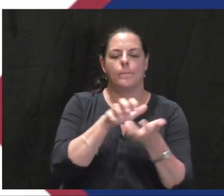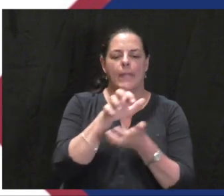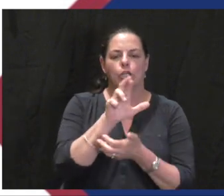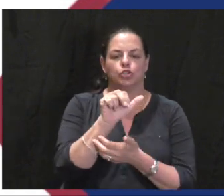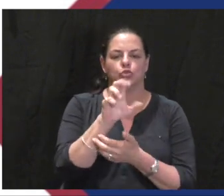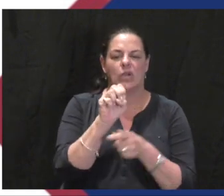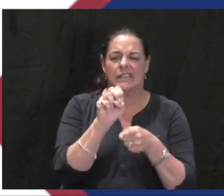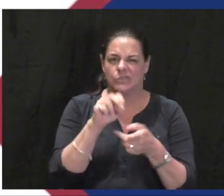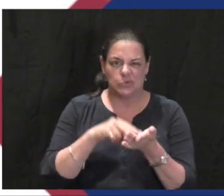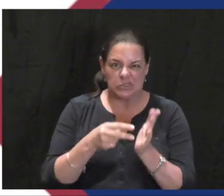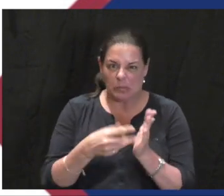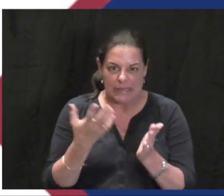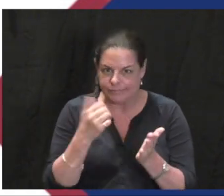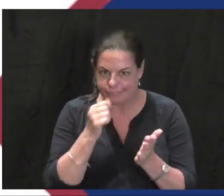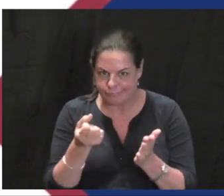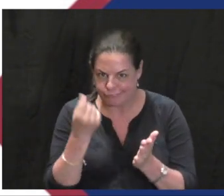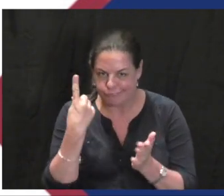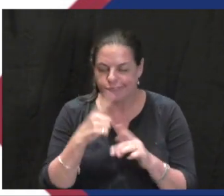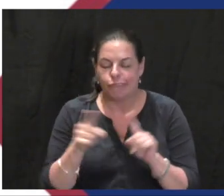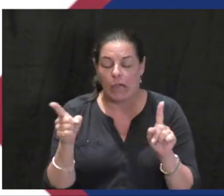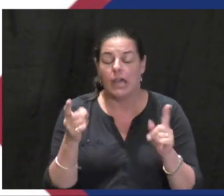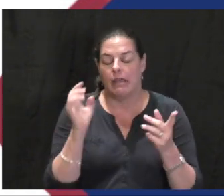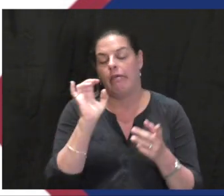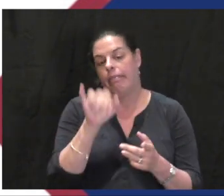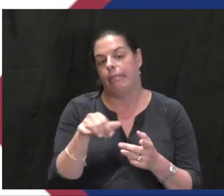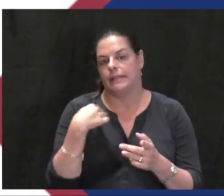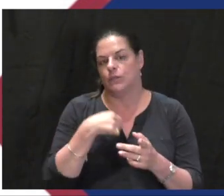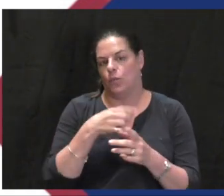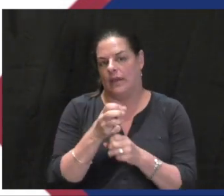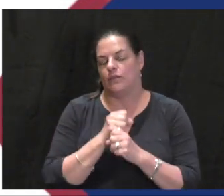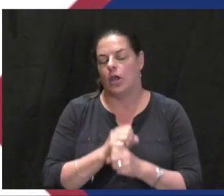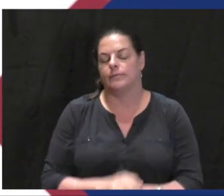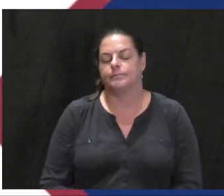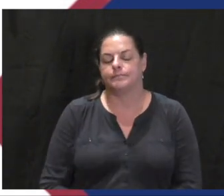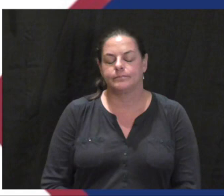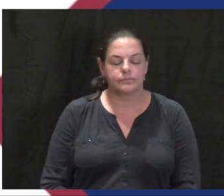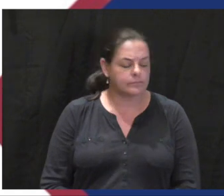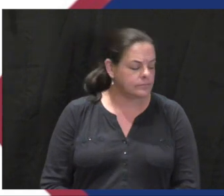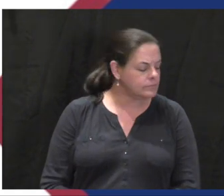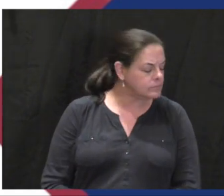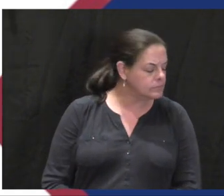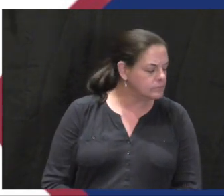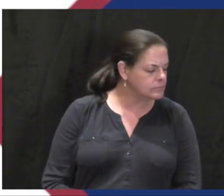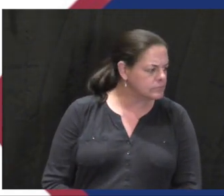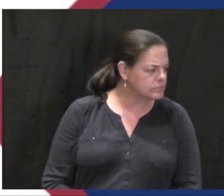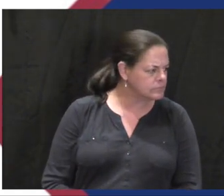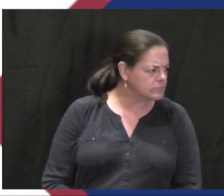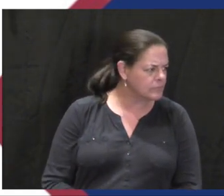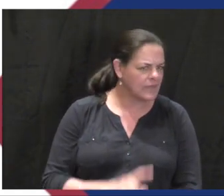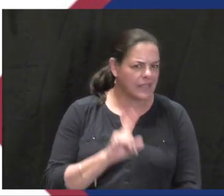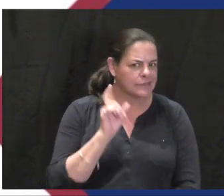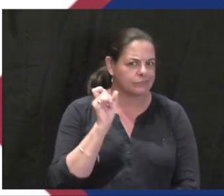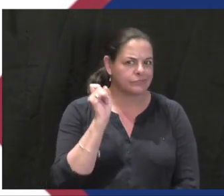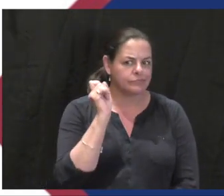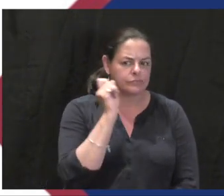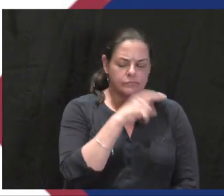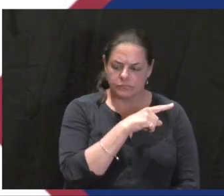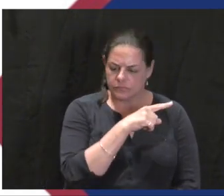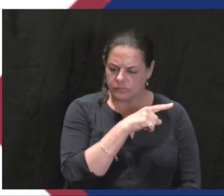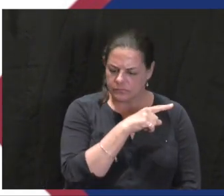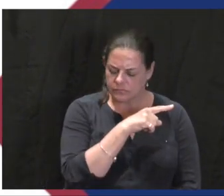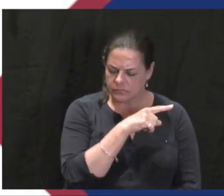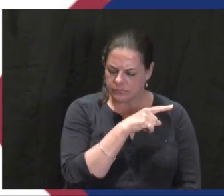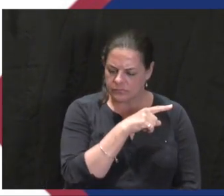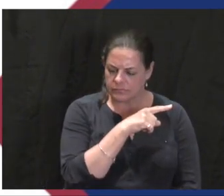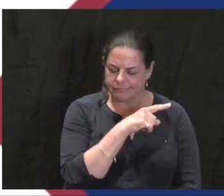but that's the way we get it from them. So there's a number at the top of my eyes, I can't tell. Yeah. It's like 46